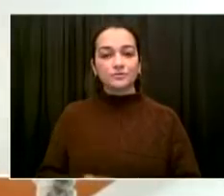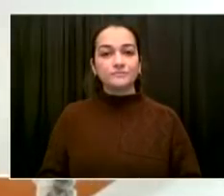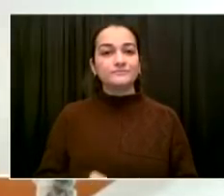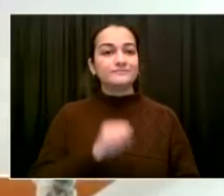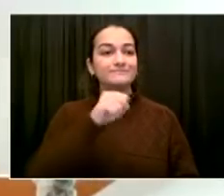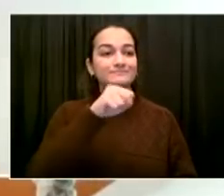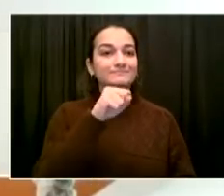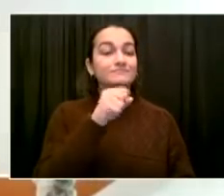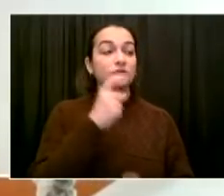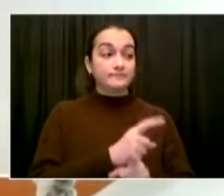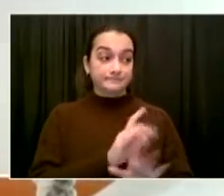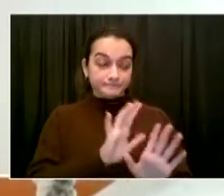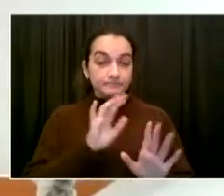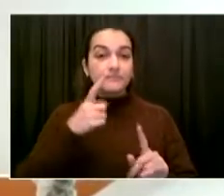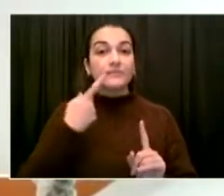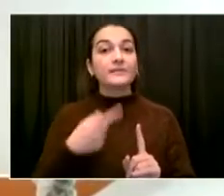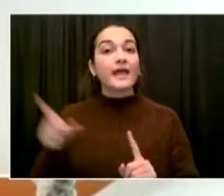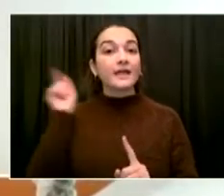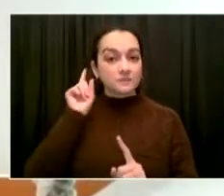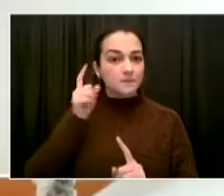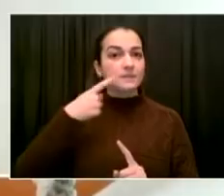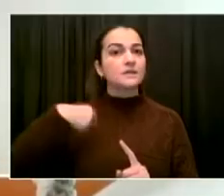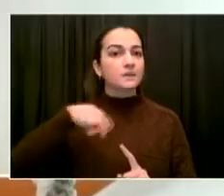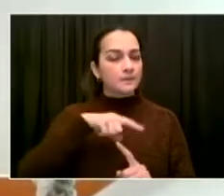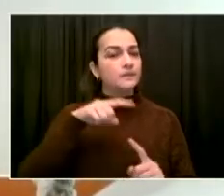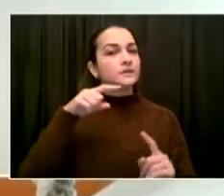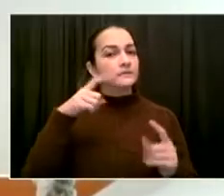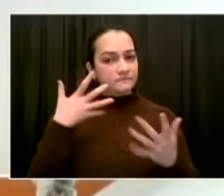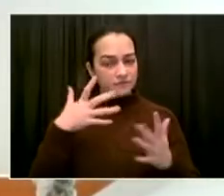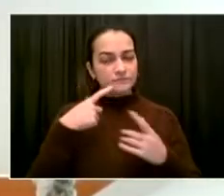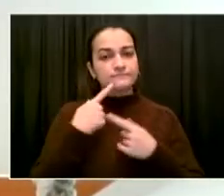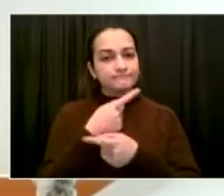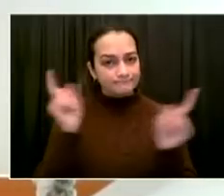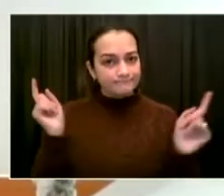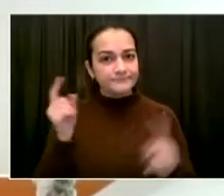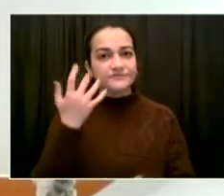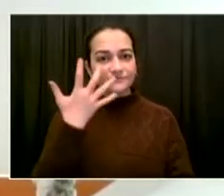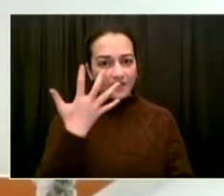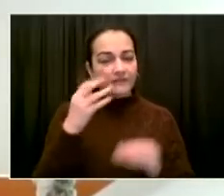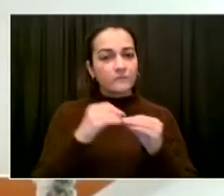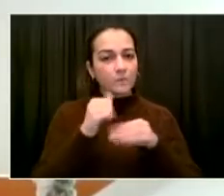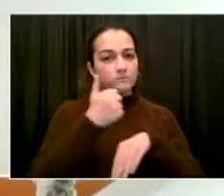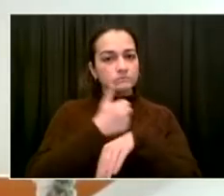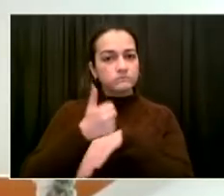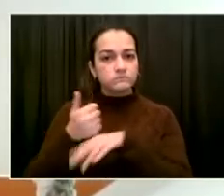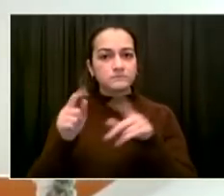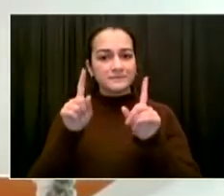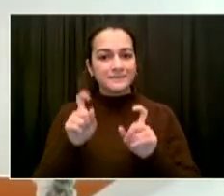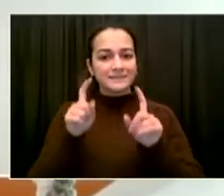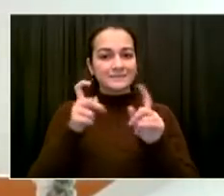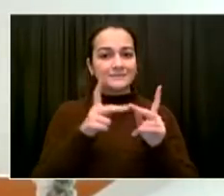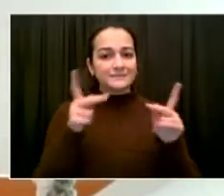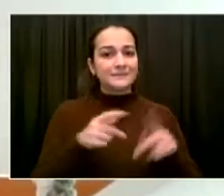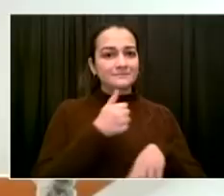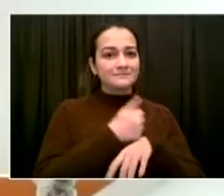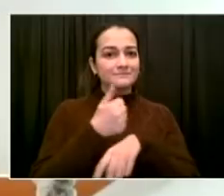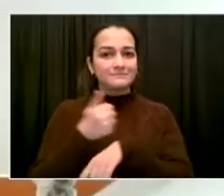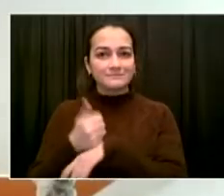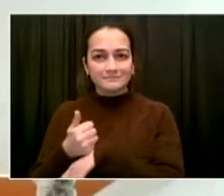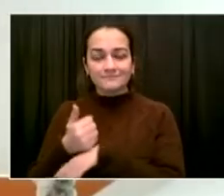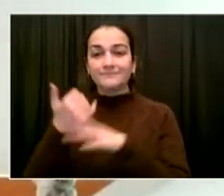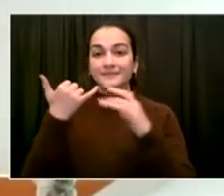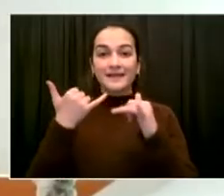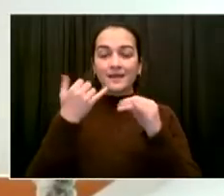is actually 8. So by the end of the day, or by Tuesday, we're going to have 8 new fixed testing sites open. It's going to be sites in